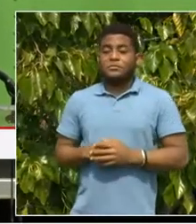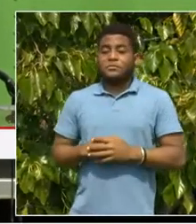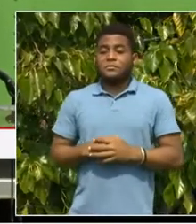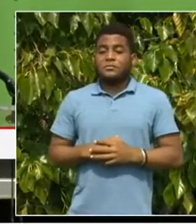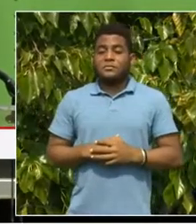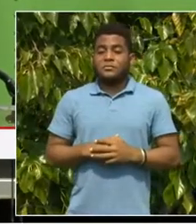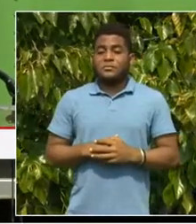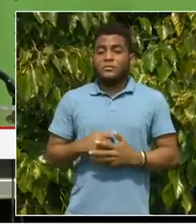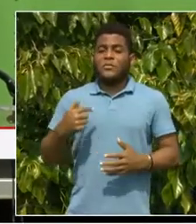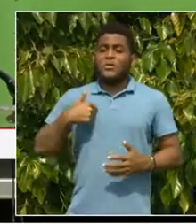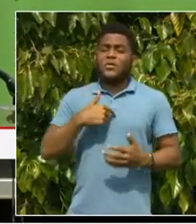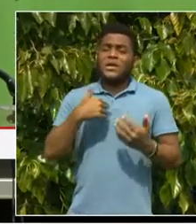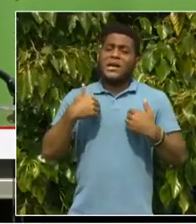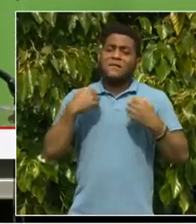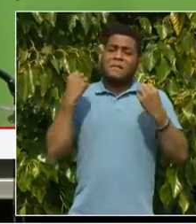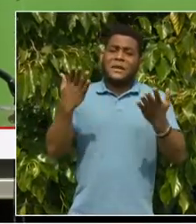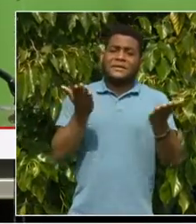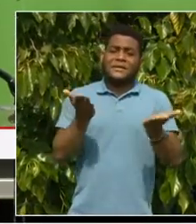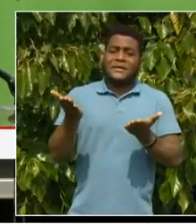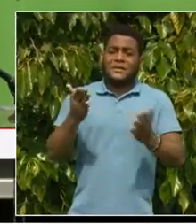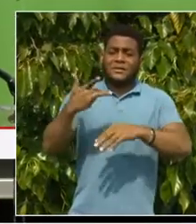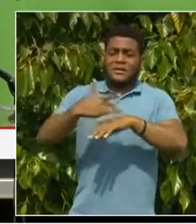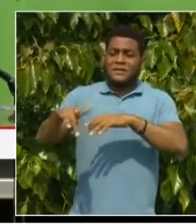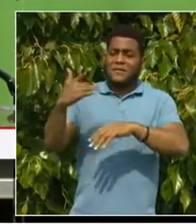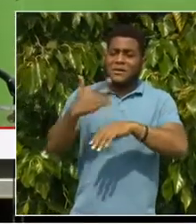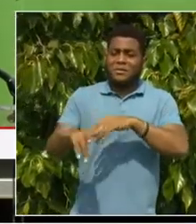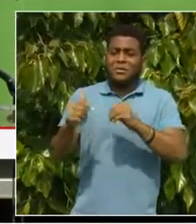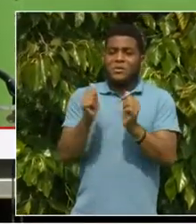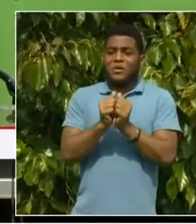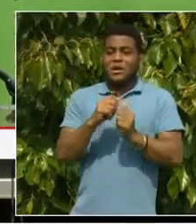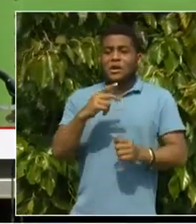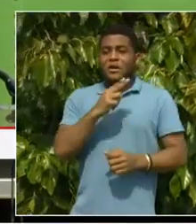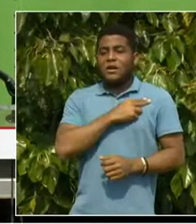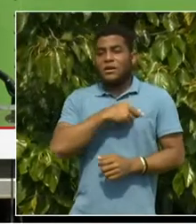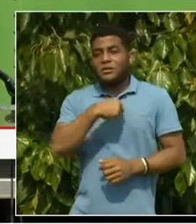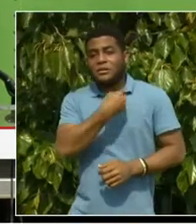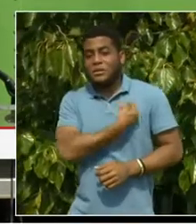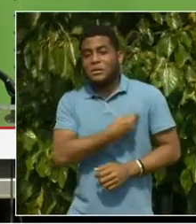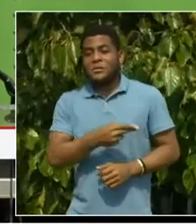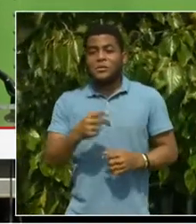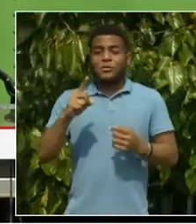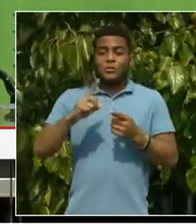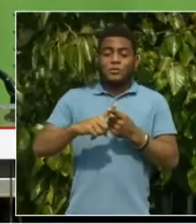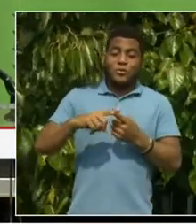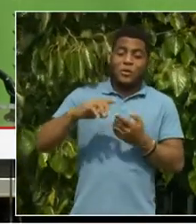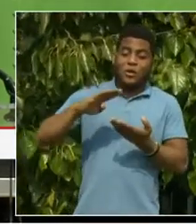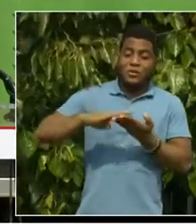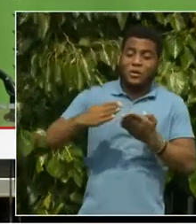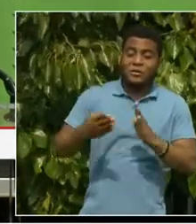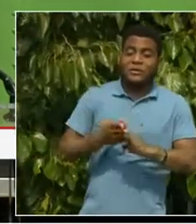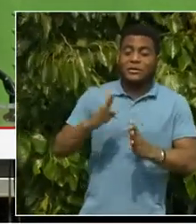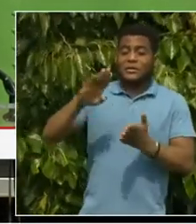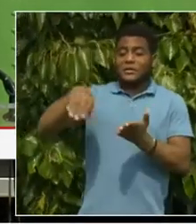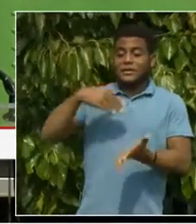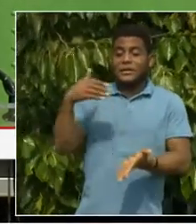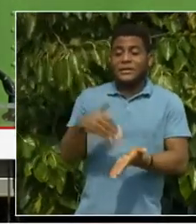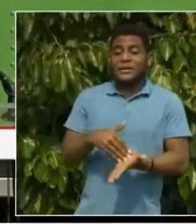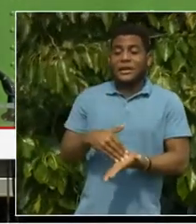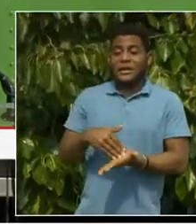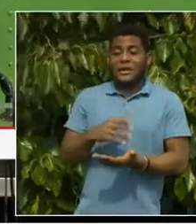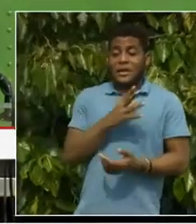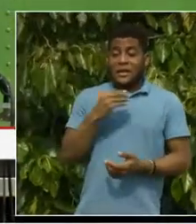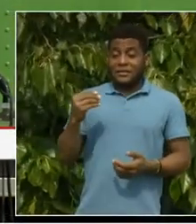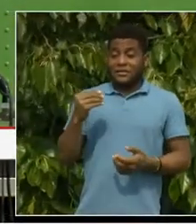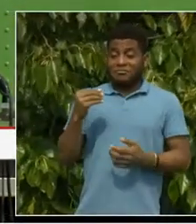our hospitals, such as Children's National has been a huge partner with us in the WIC program. And you can redeem many of